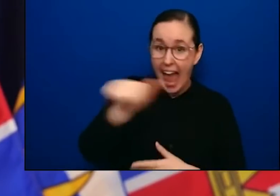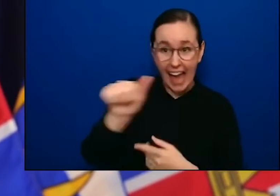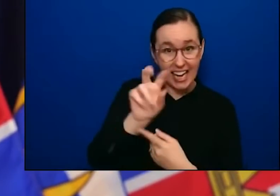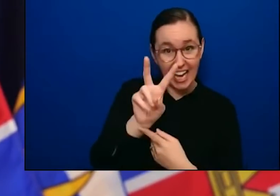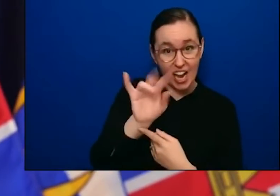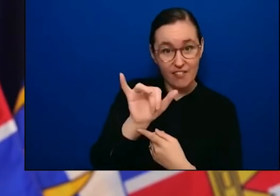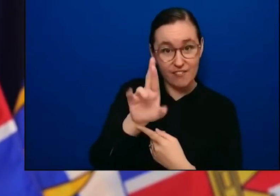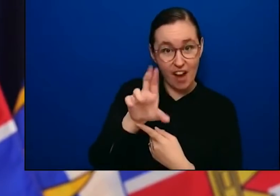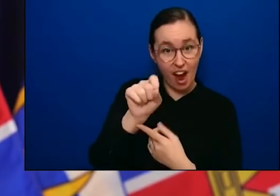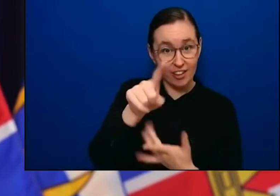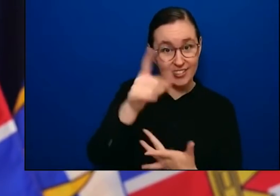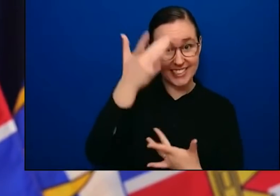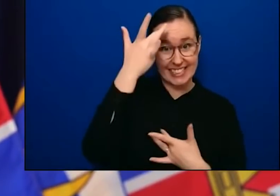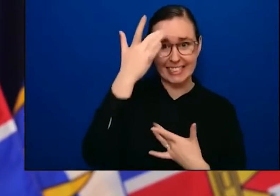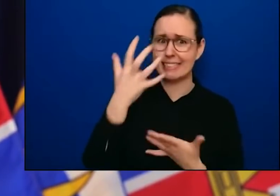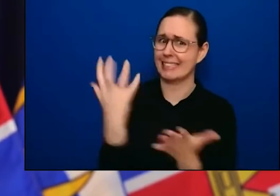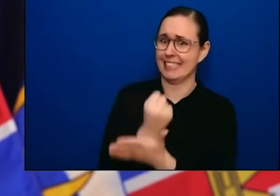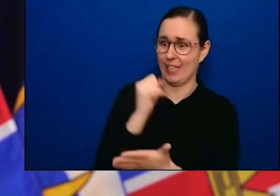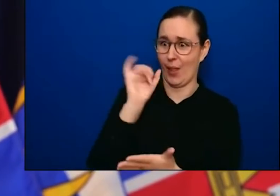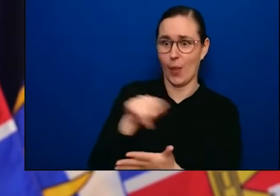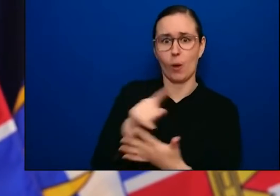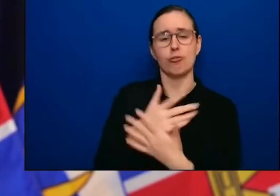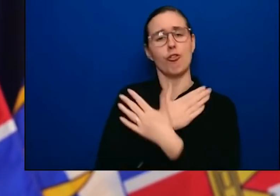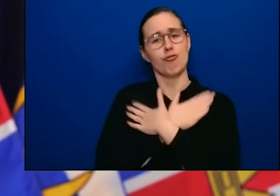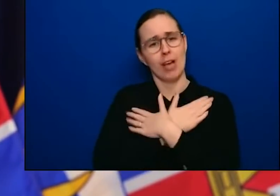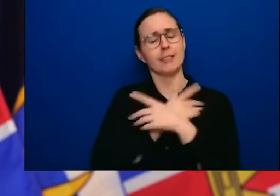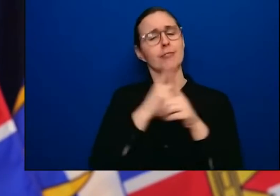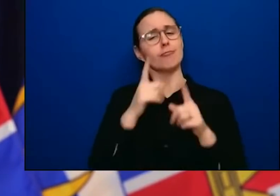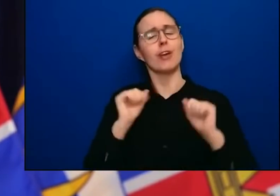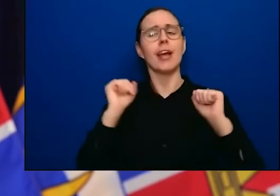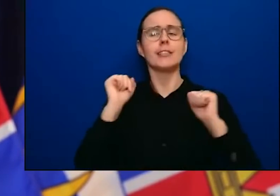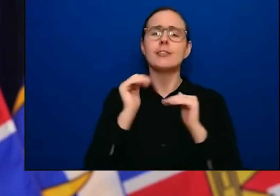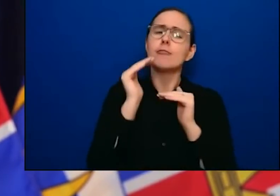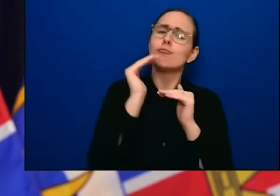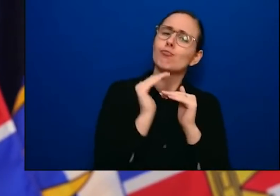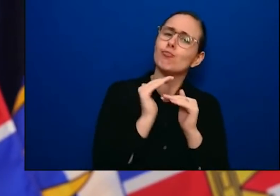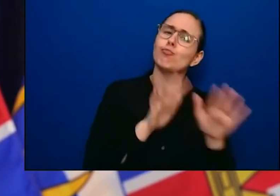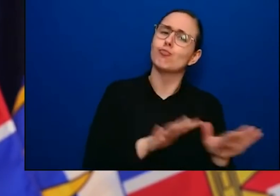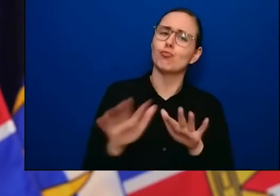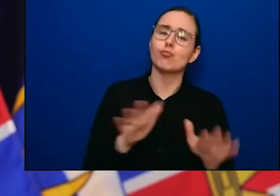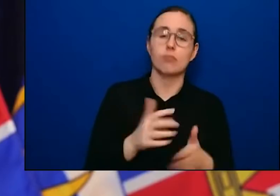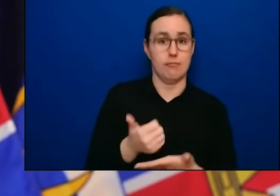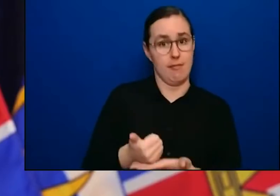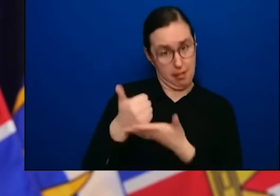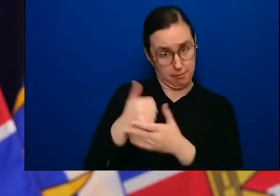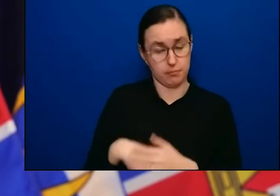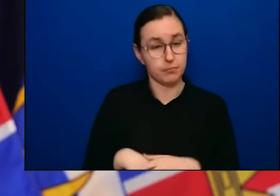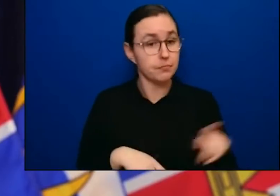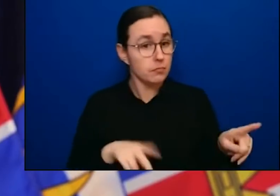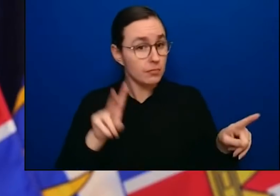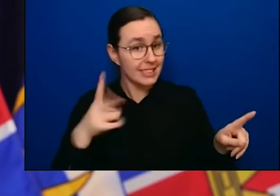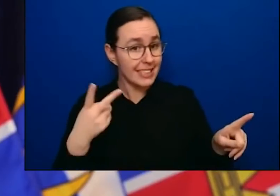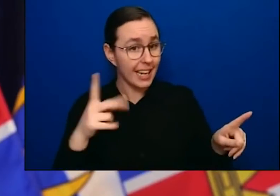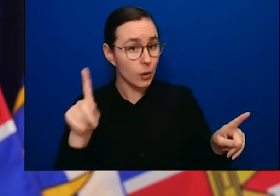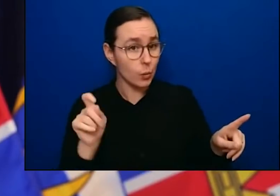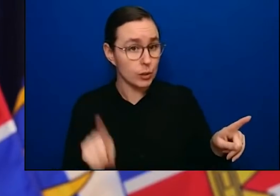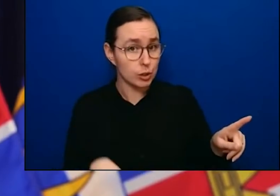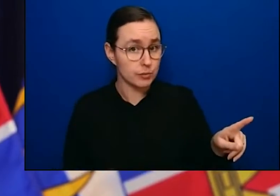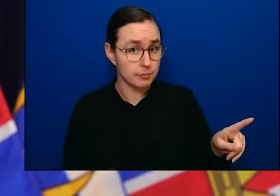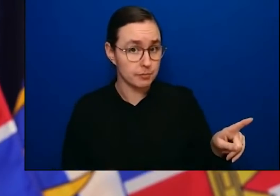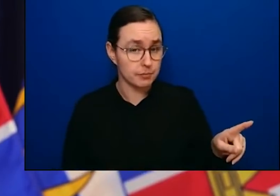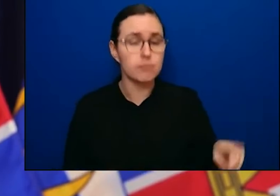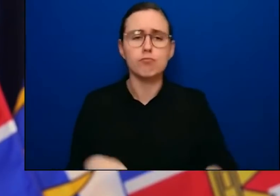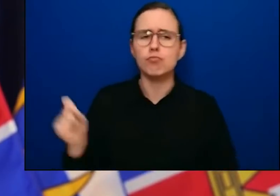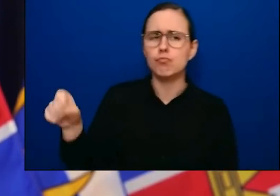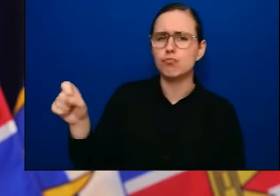I do. Regarding the rapid tests and schools, sort of twofold question. I think a lot of parents were under